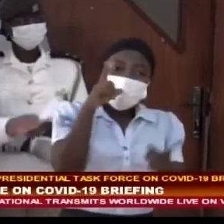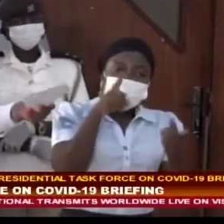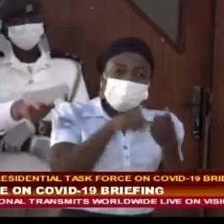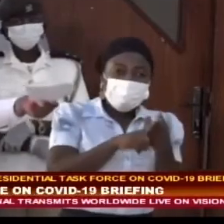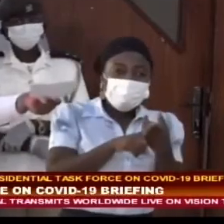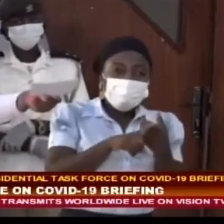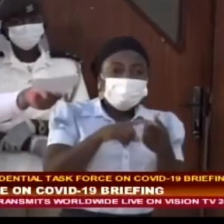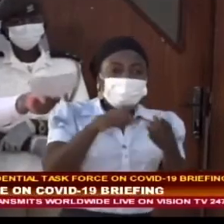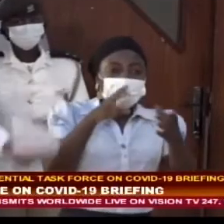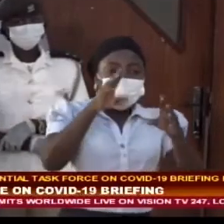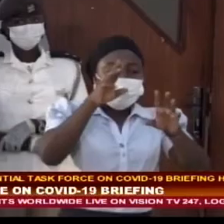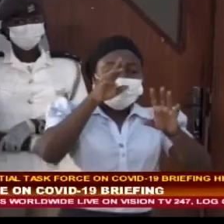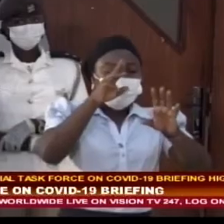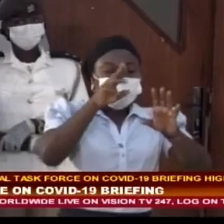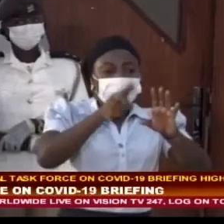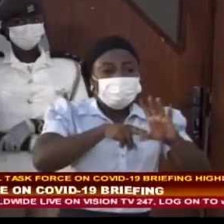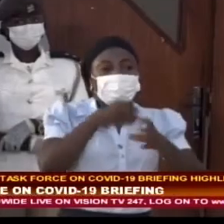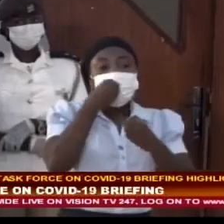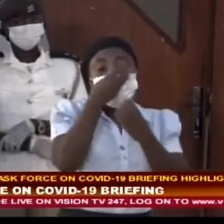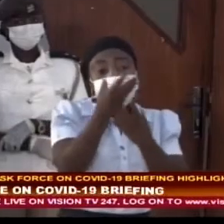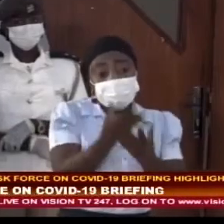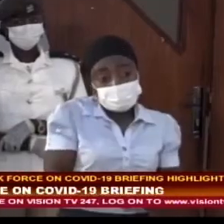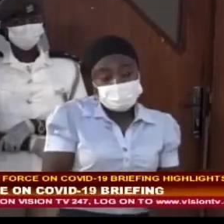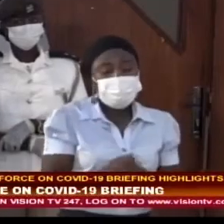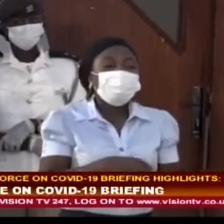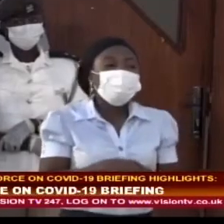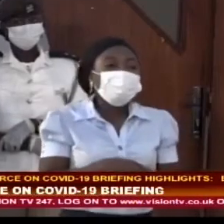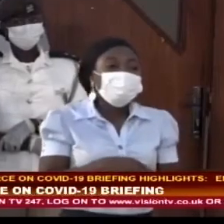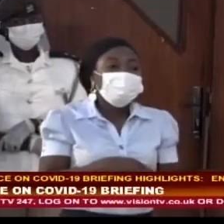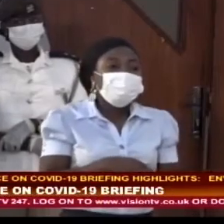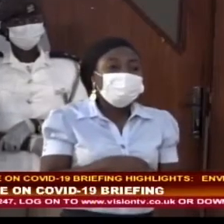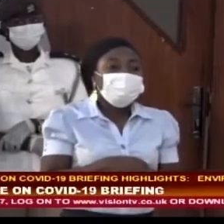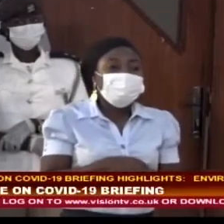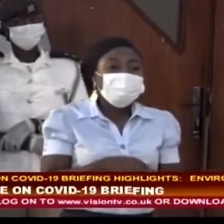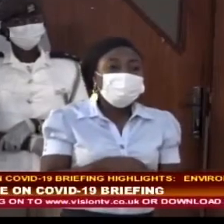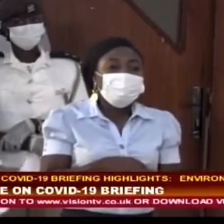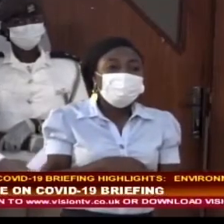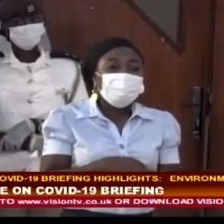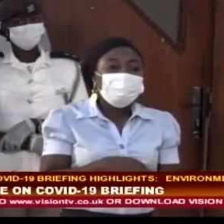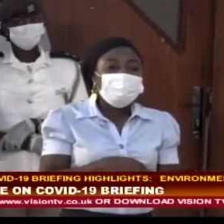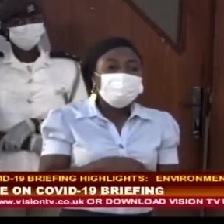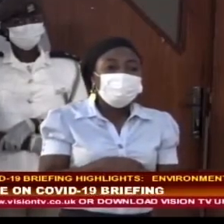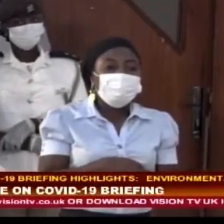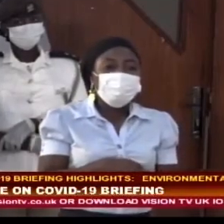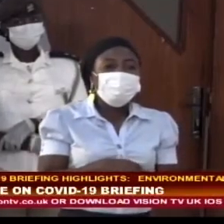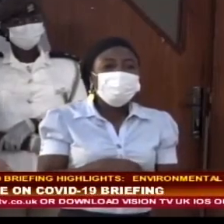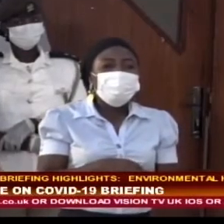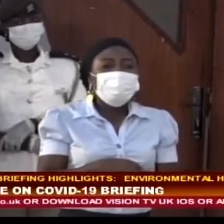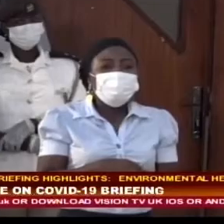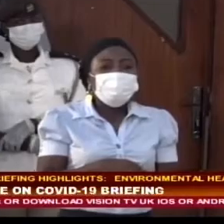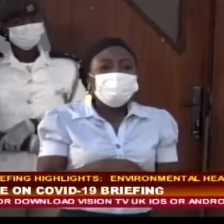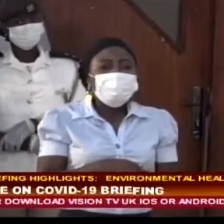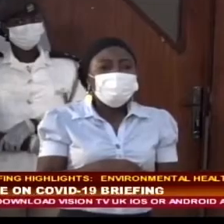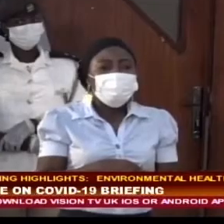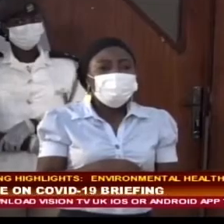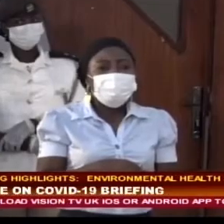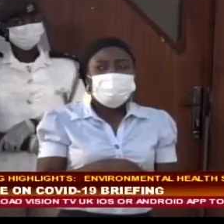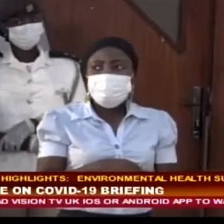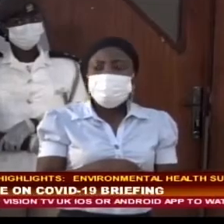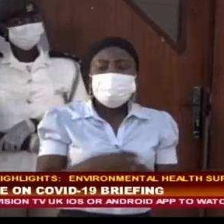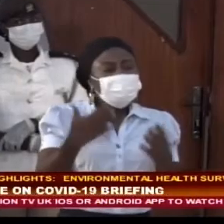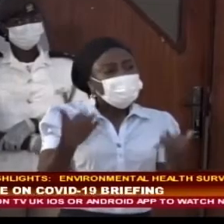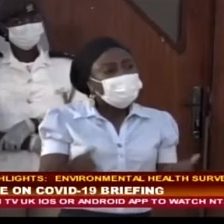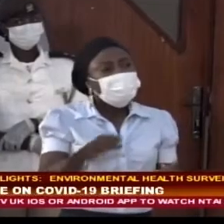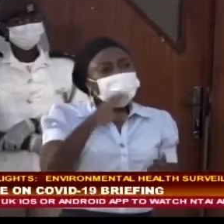directing it to the Minister of Information, Alhaji Lai Mohammed. So Akumu of CNN is